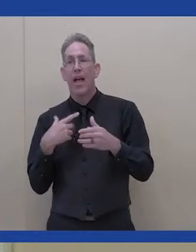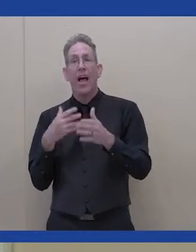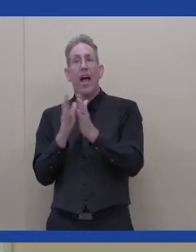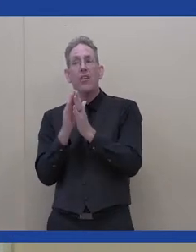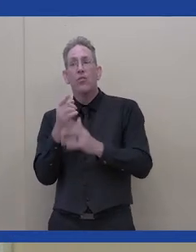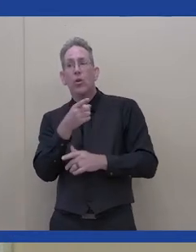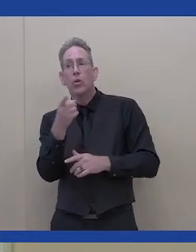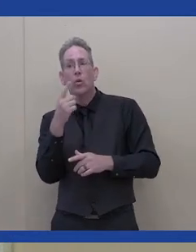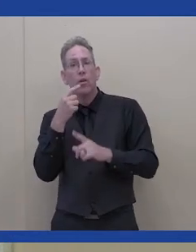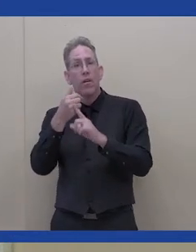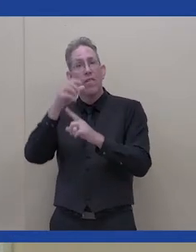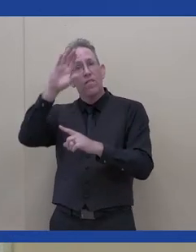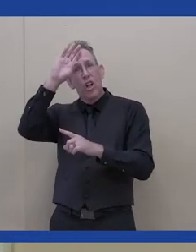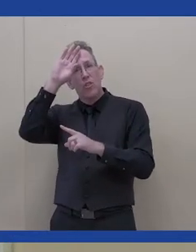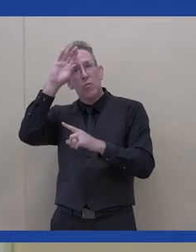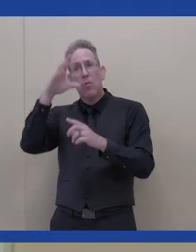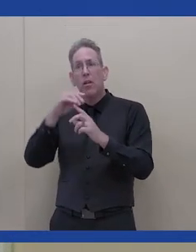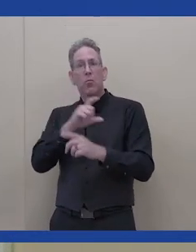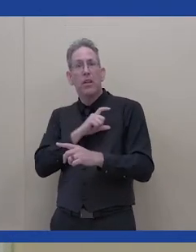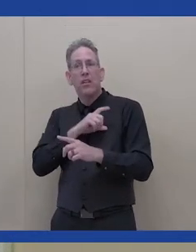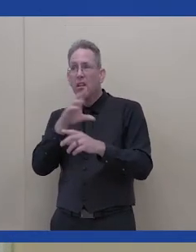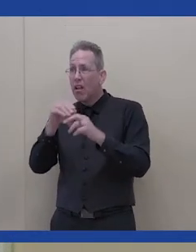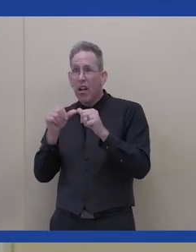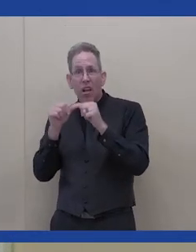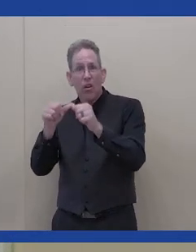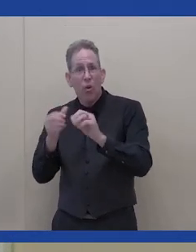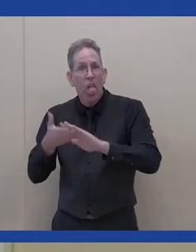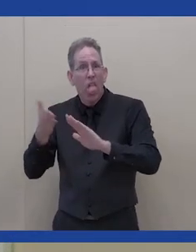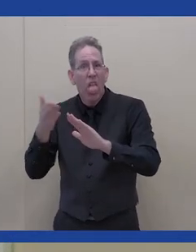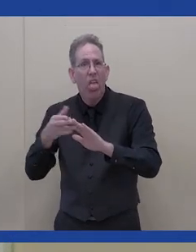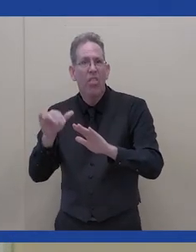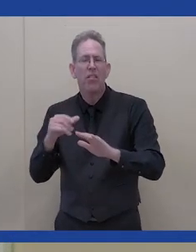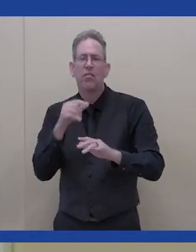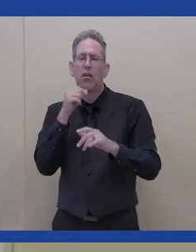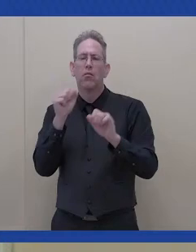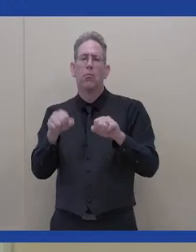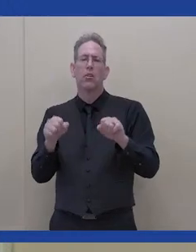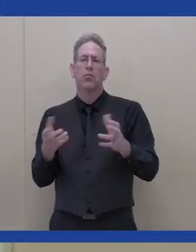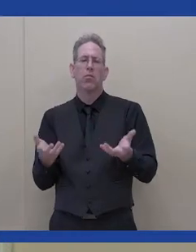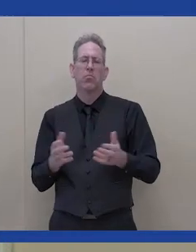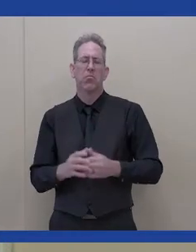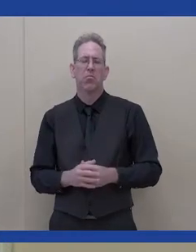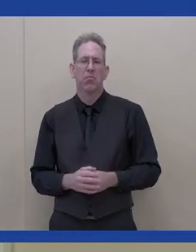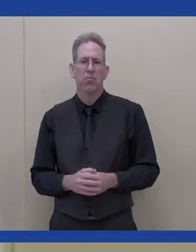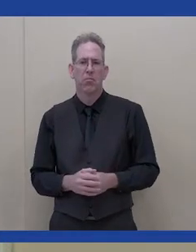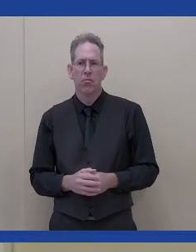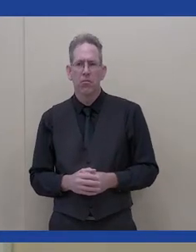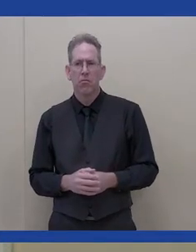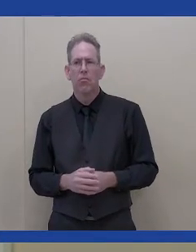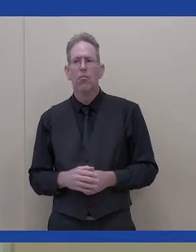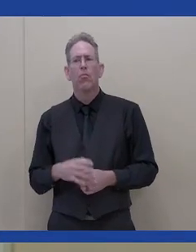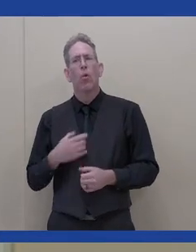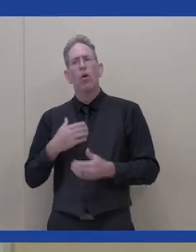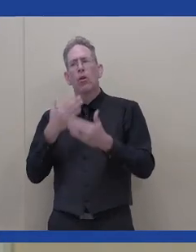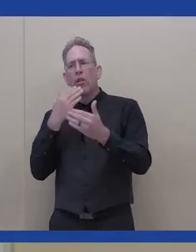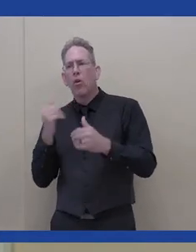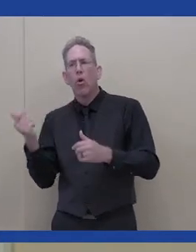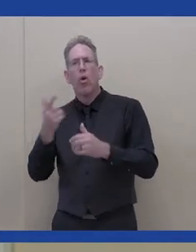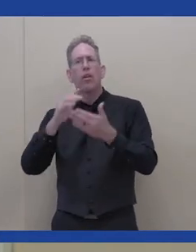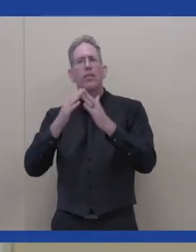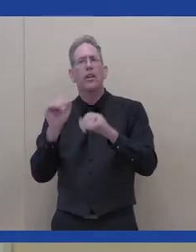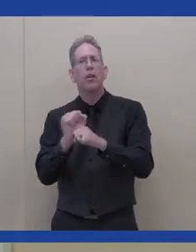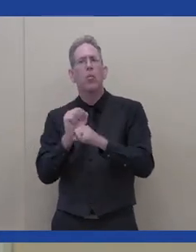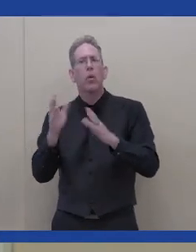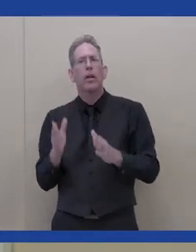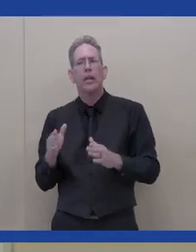not sustainable. I want to acknowledge and express deep gratitude to all city employees who have found themselves unexpectedly at the